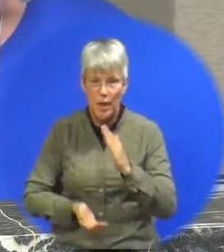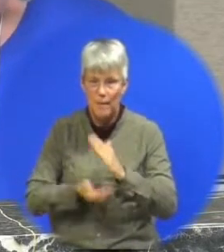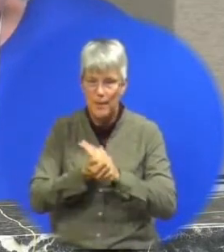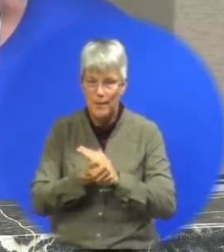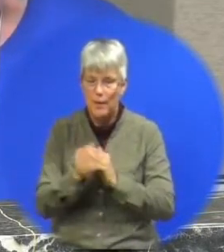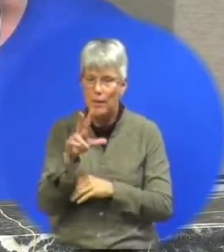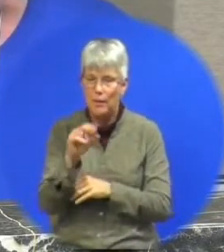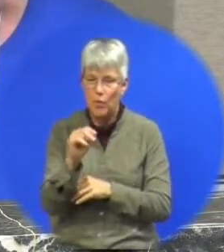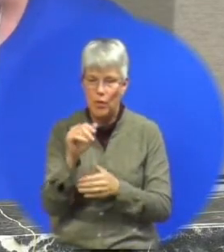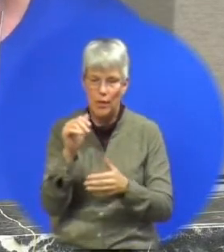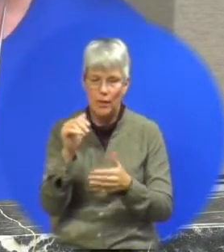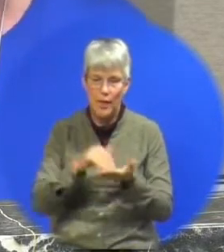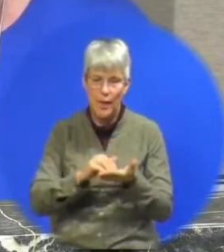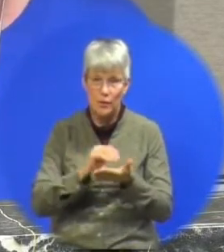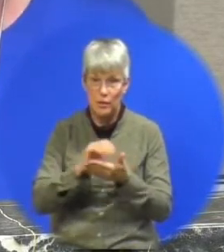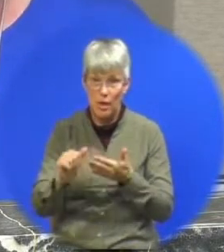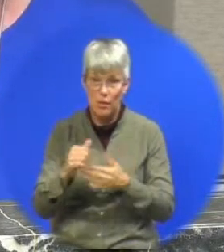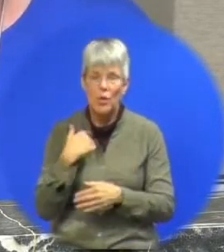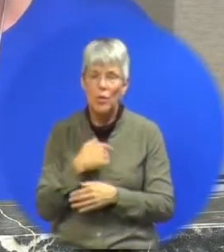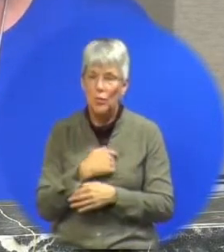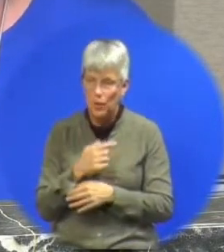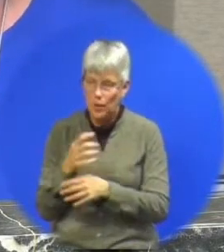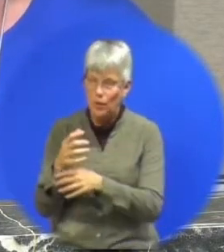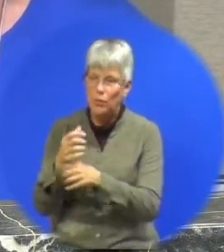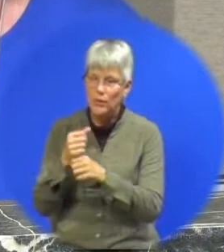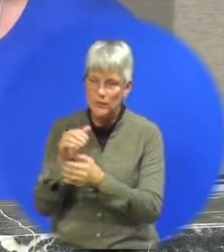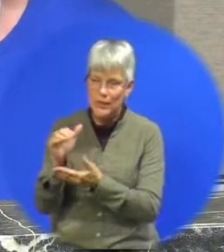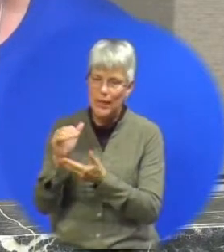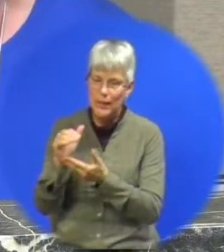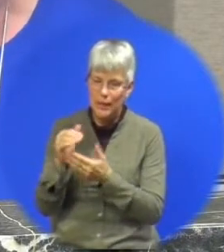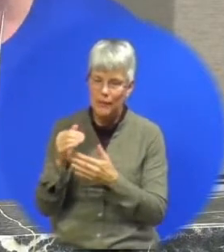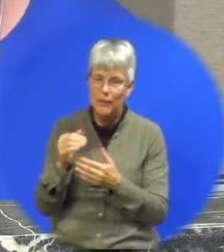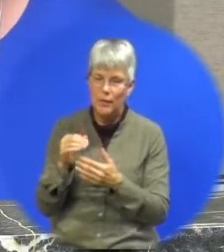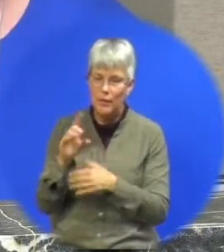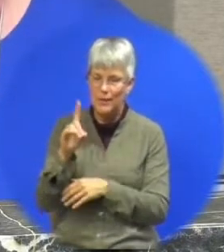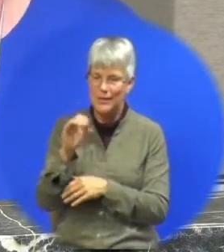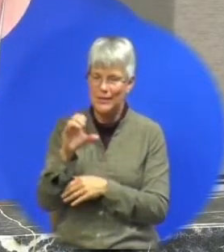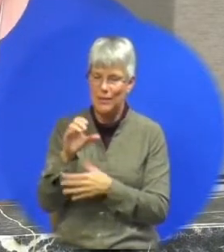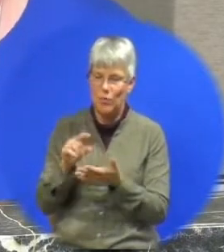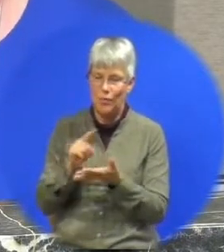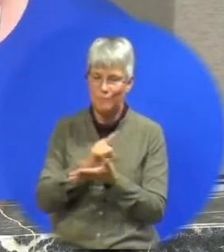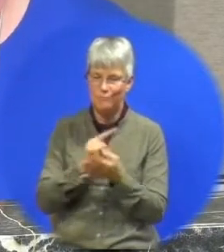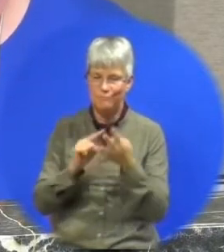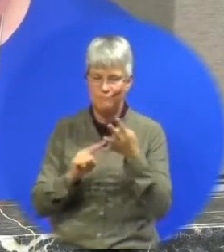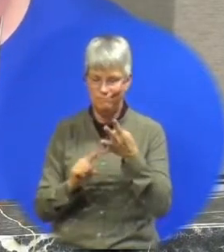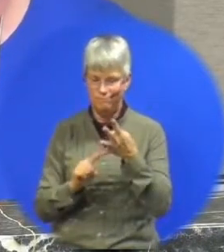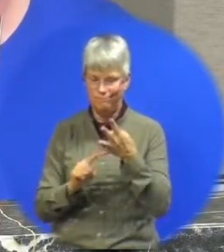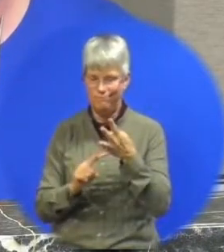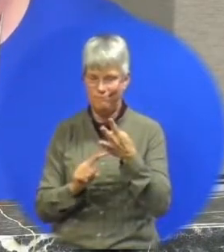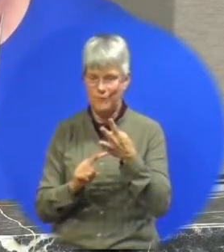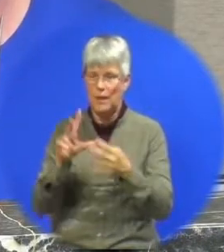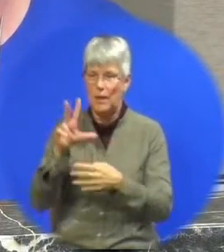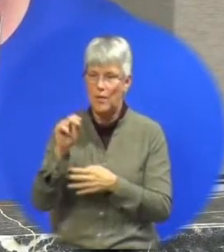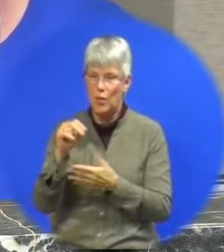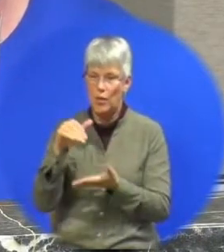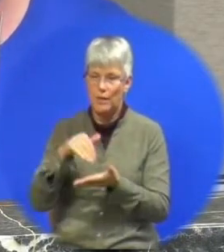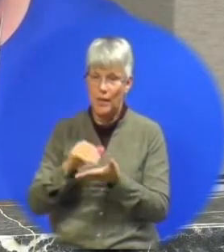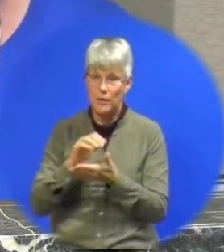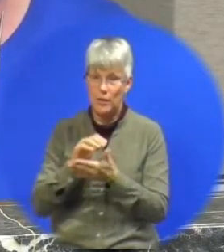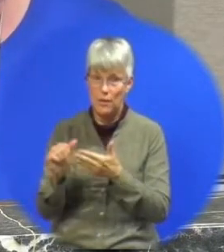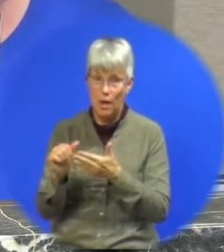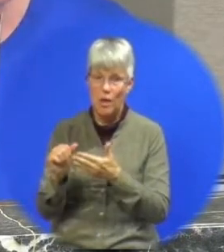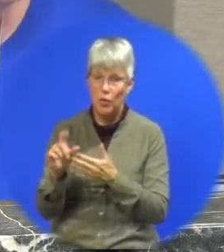$30,000. We received the last week of the year a $30,000 gift from a private donor